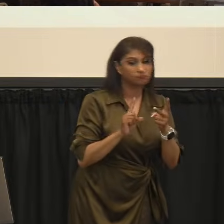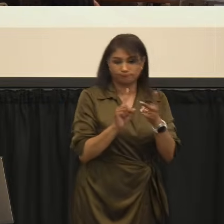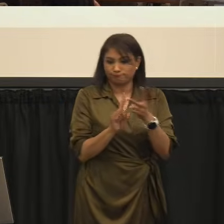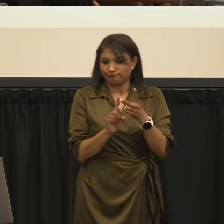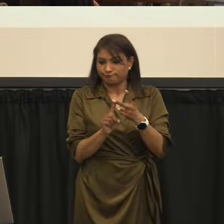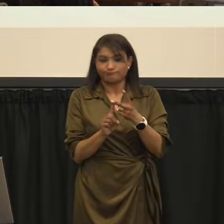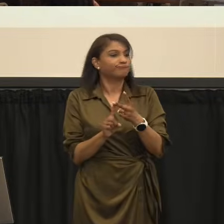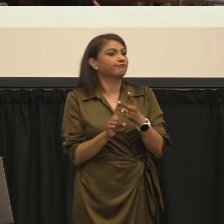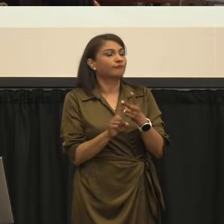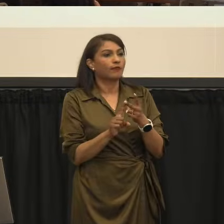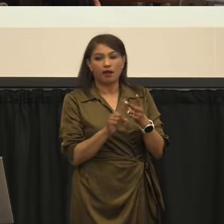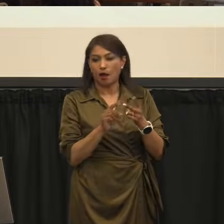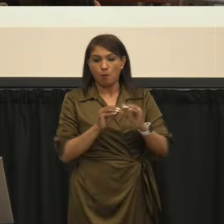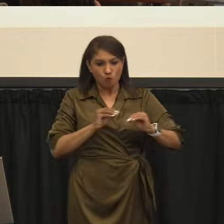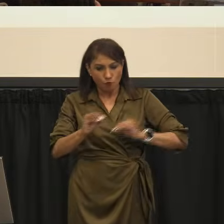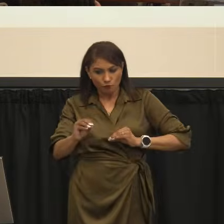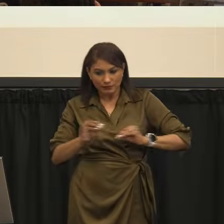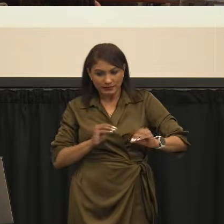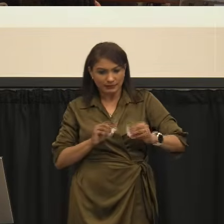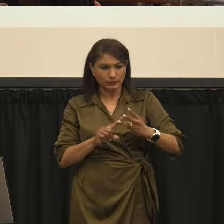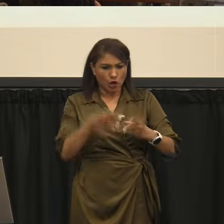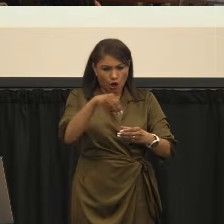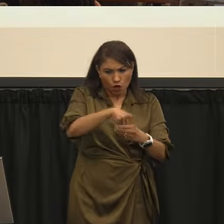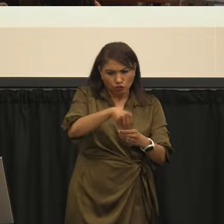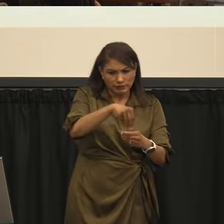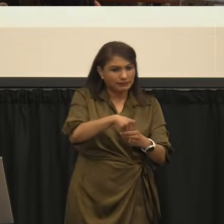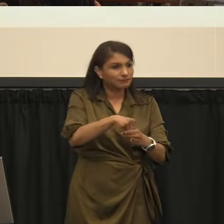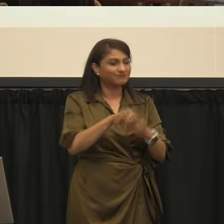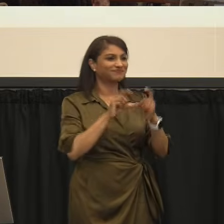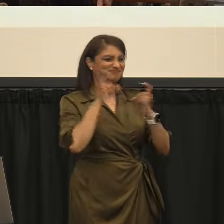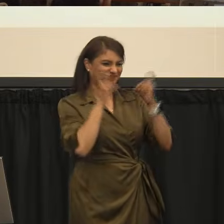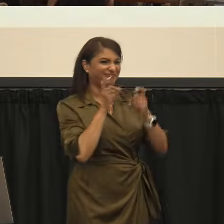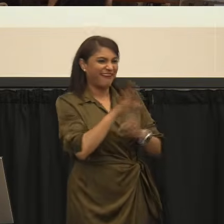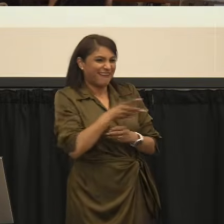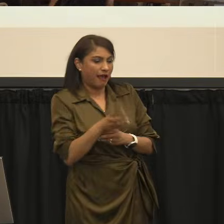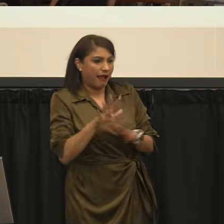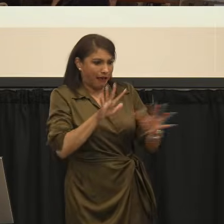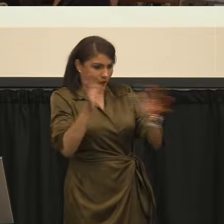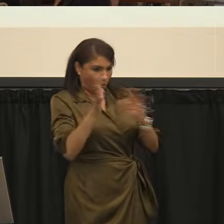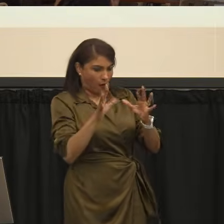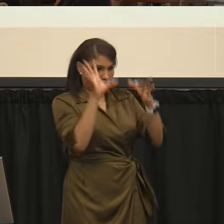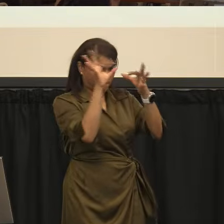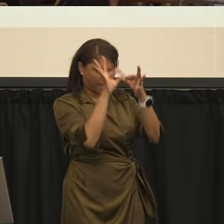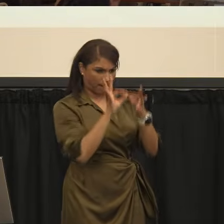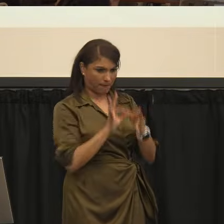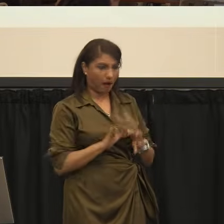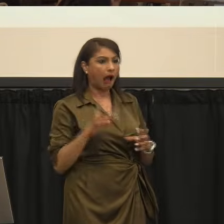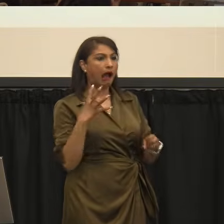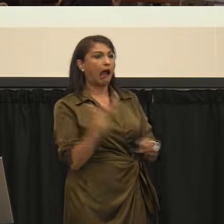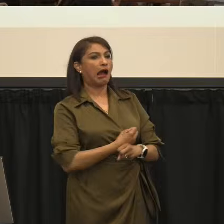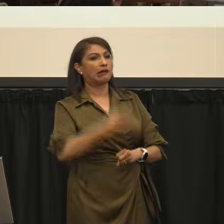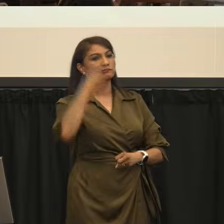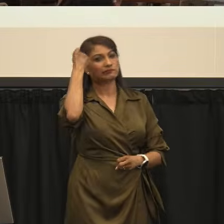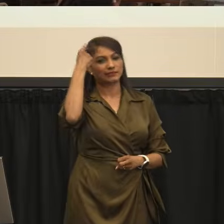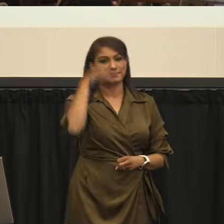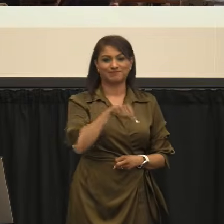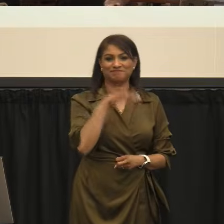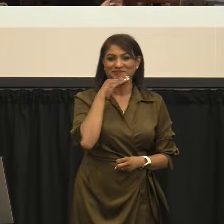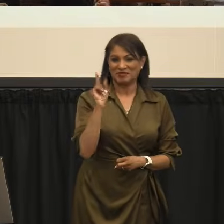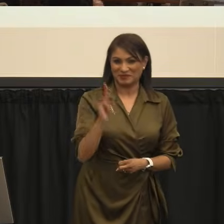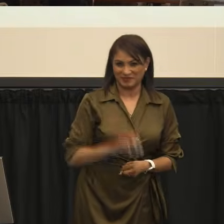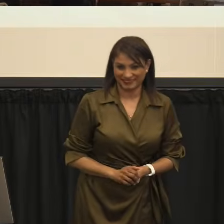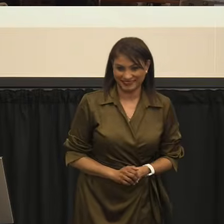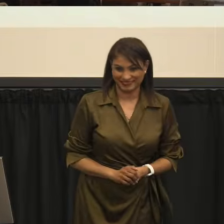focuses. And we also wanted to have all 5 aspects of SASL included. So that would be facial expression,